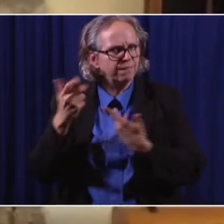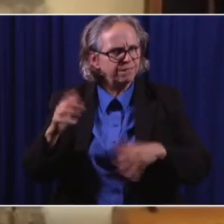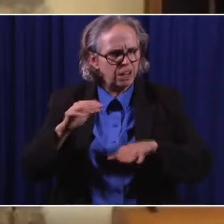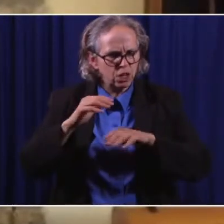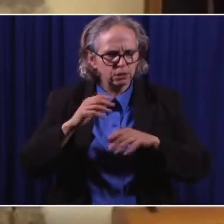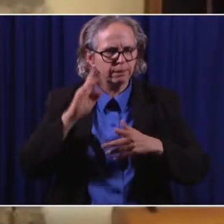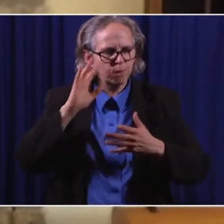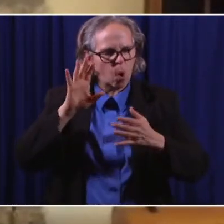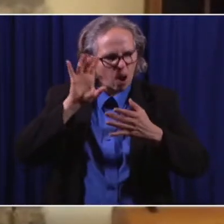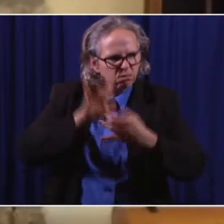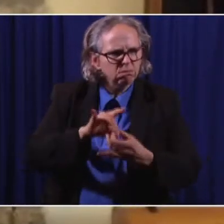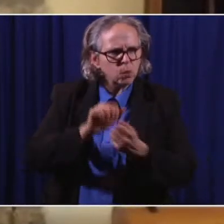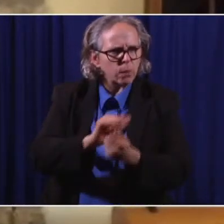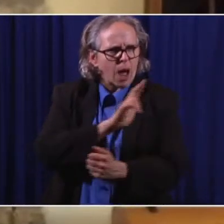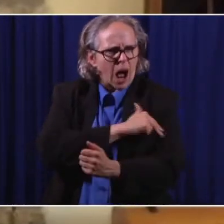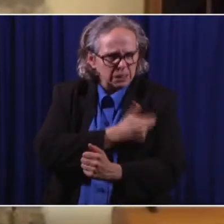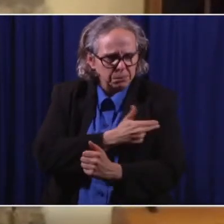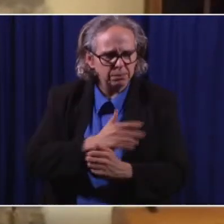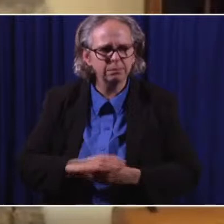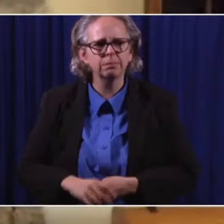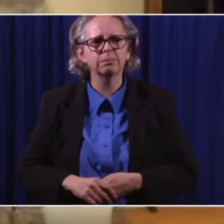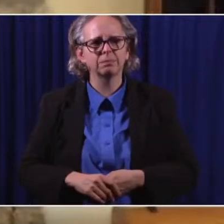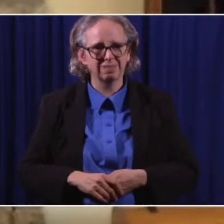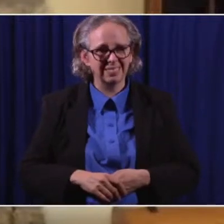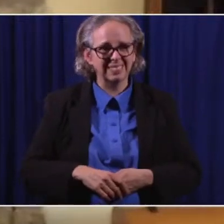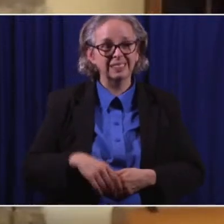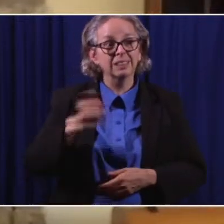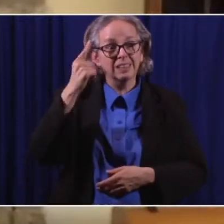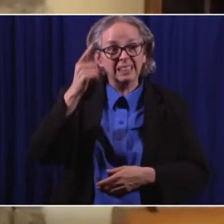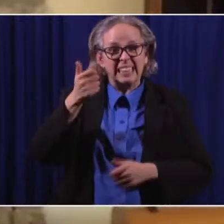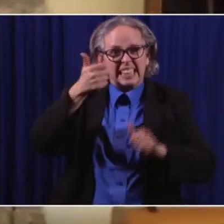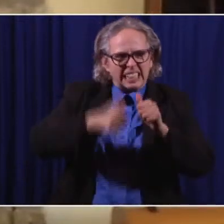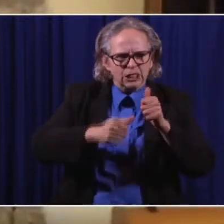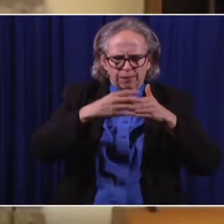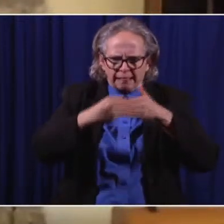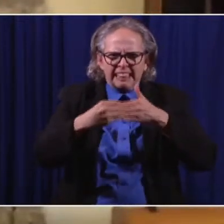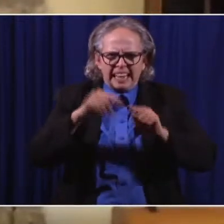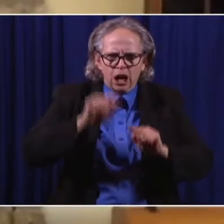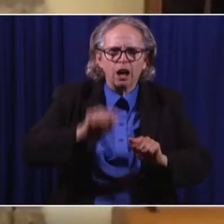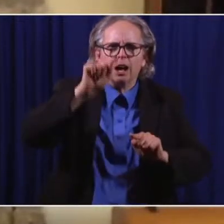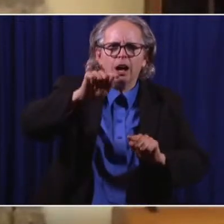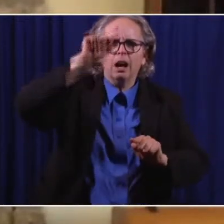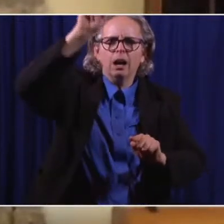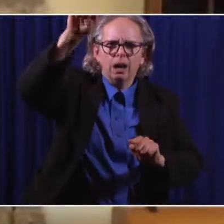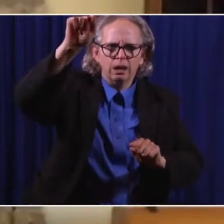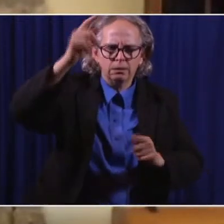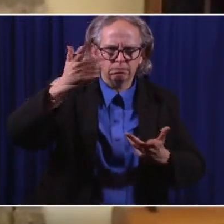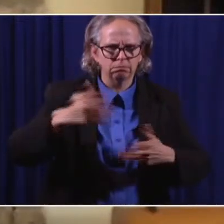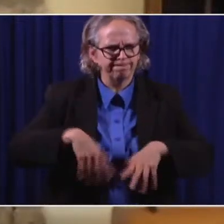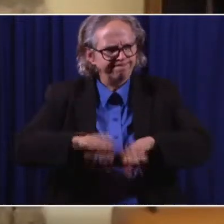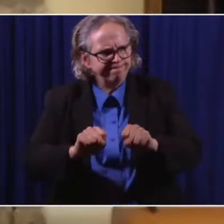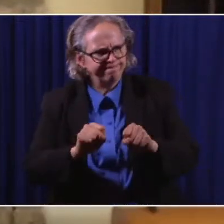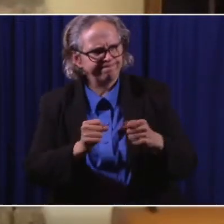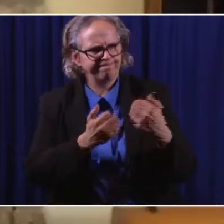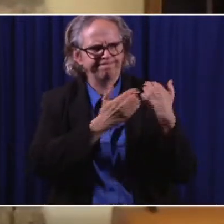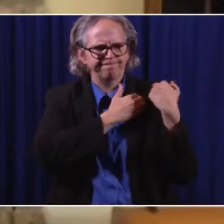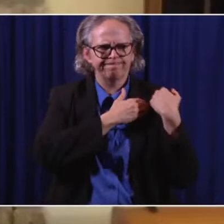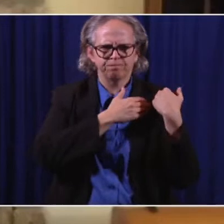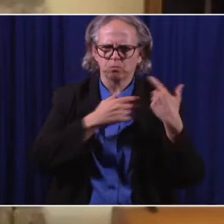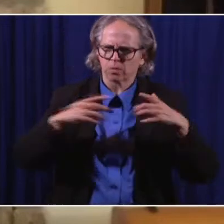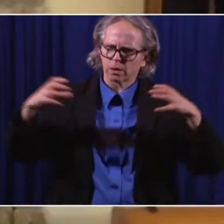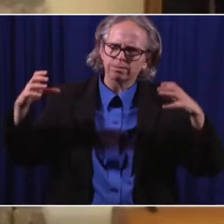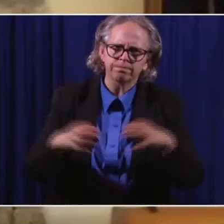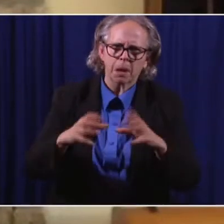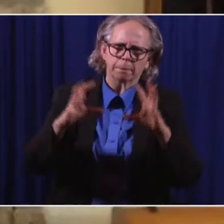And these zone leaders, 3 different zones, they get together all the time. And then they, in turn, are getting together with